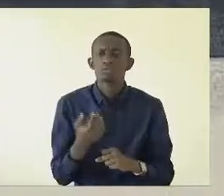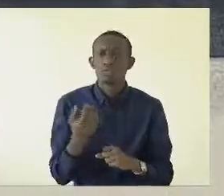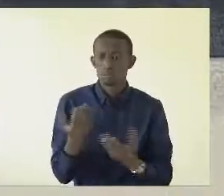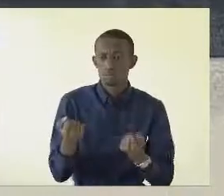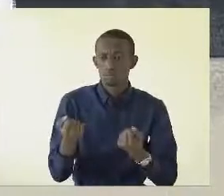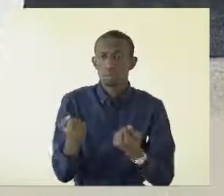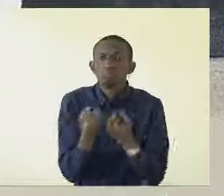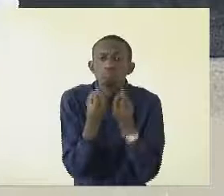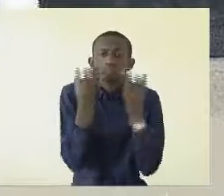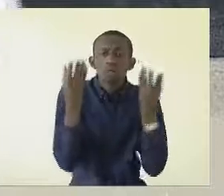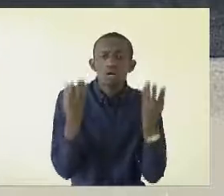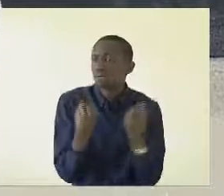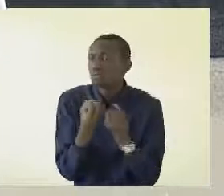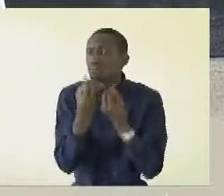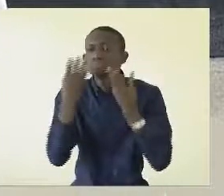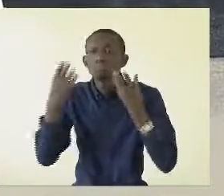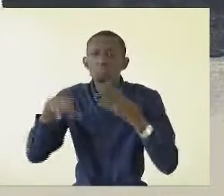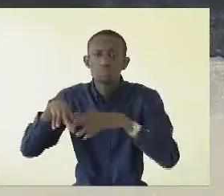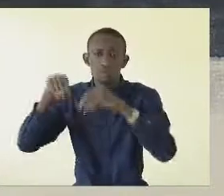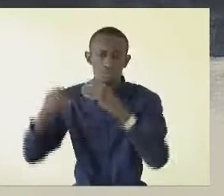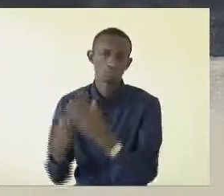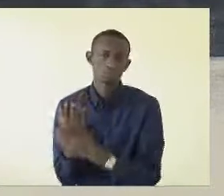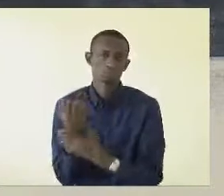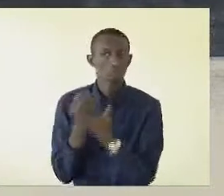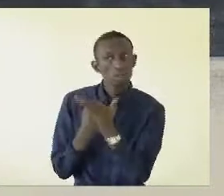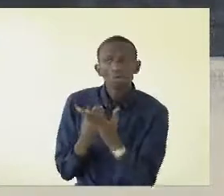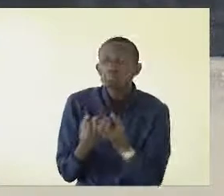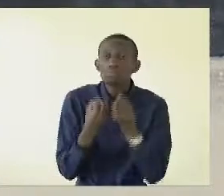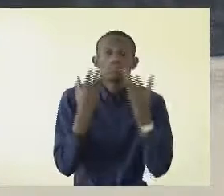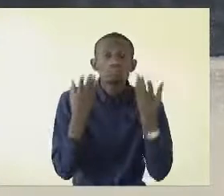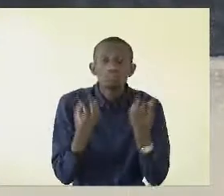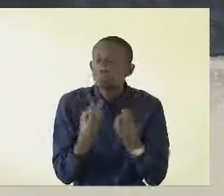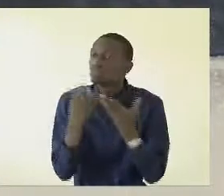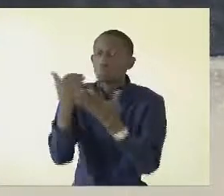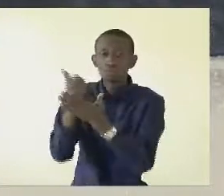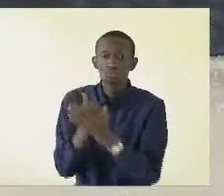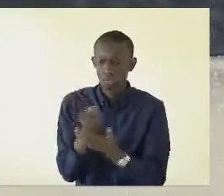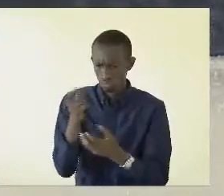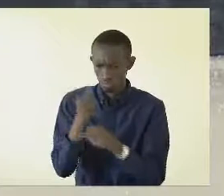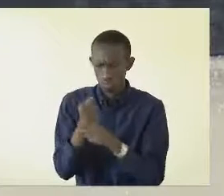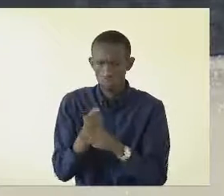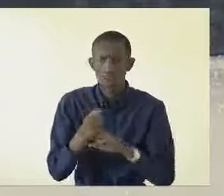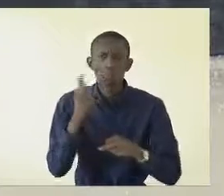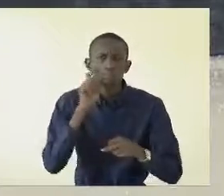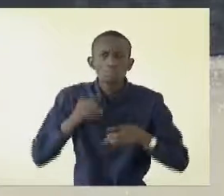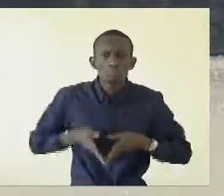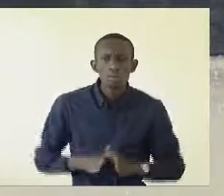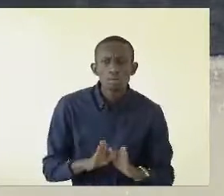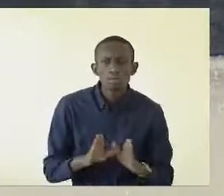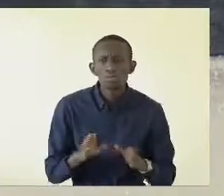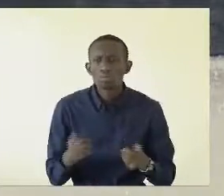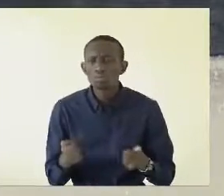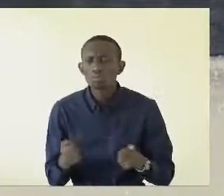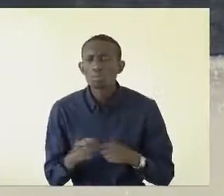are plants which have flowers, and they use flowers for reproduction. We have seen main